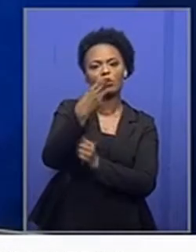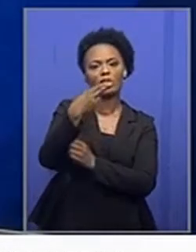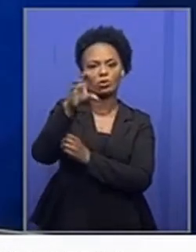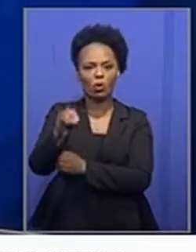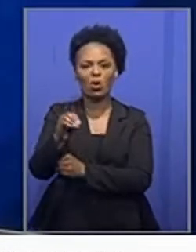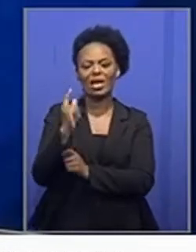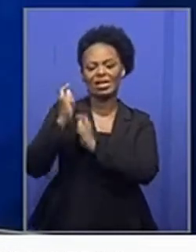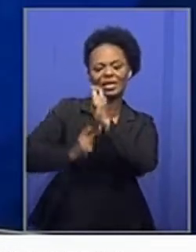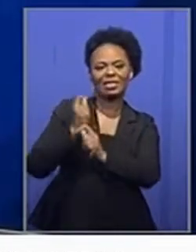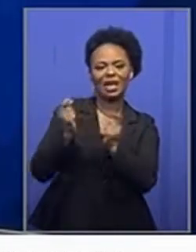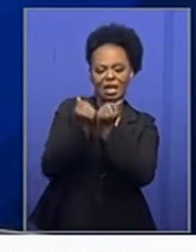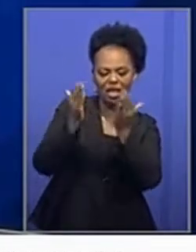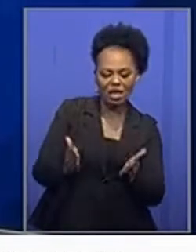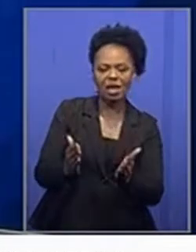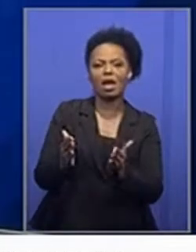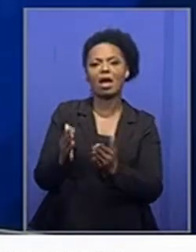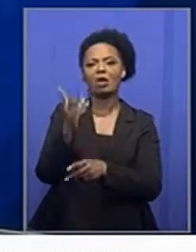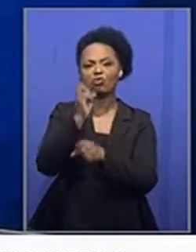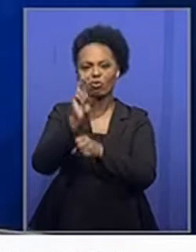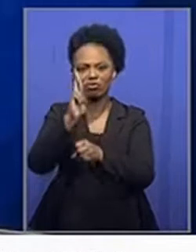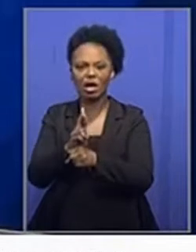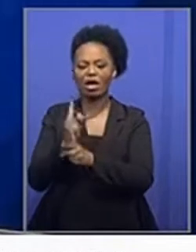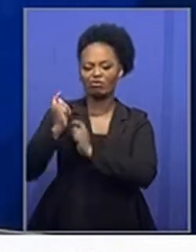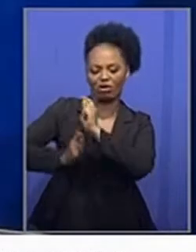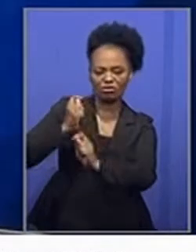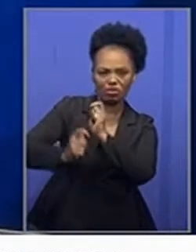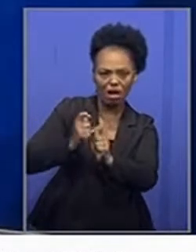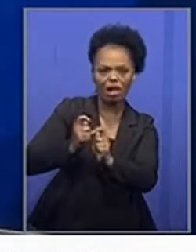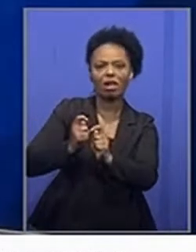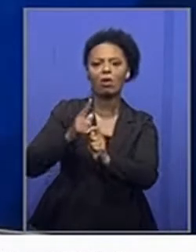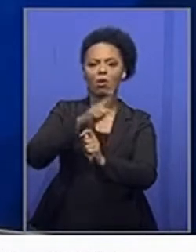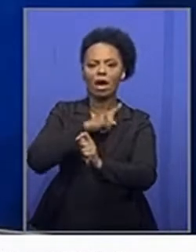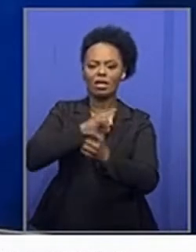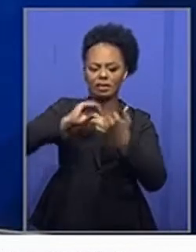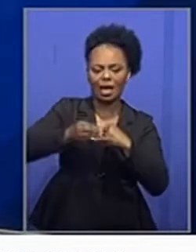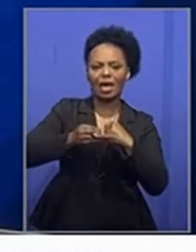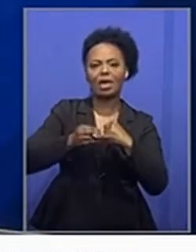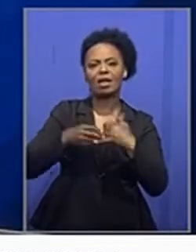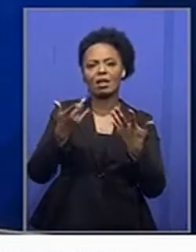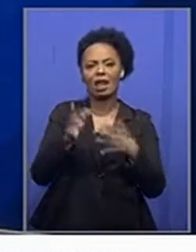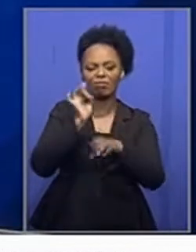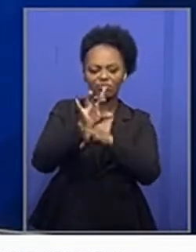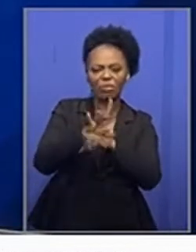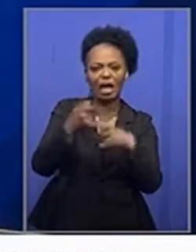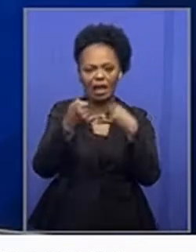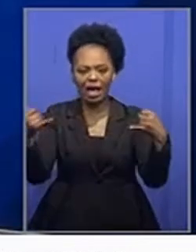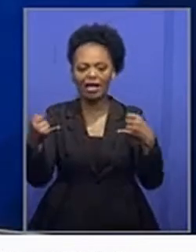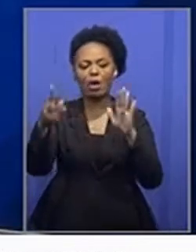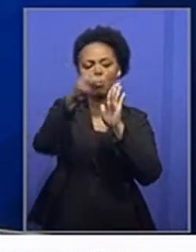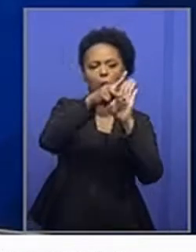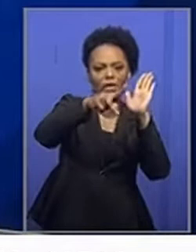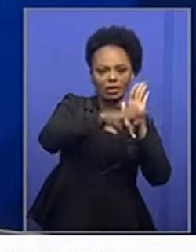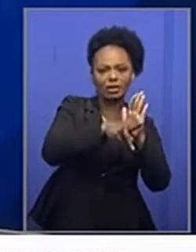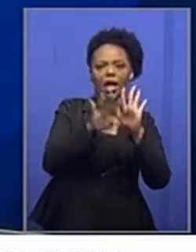healers practitioners who are trying to put together guidelines and policies in how to fight